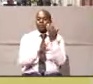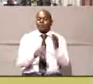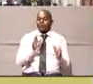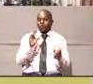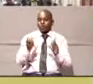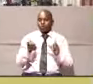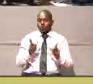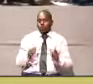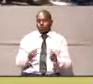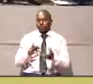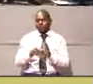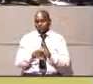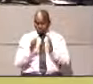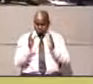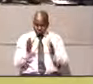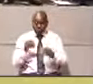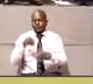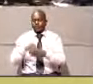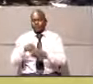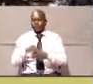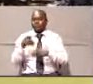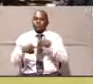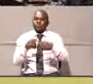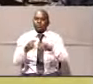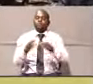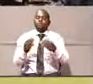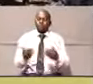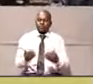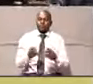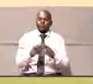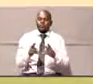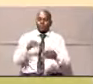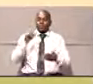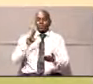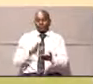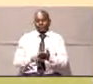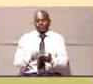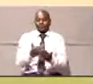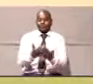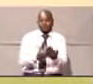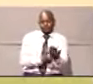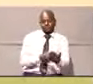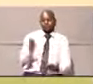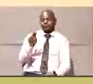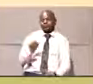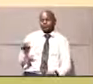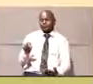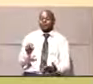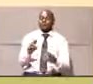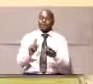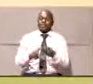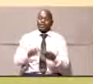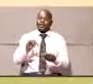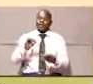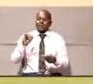on issues regarding the electoral process, that is, verifying with the National Voters Register, acquiring national